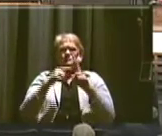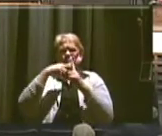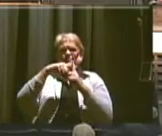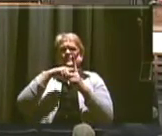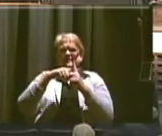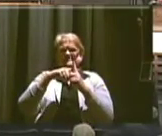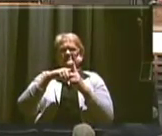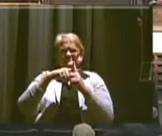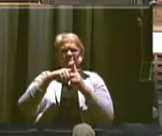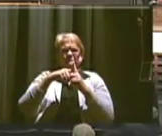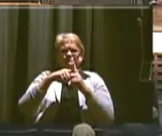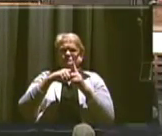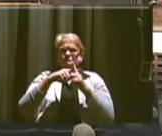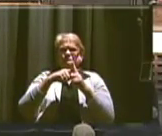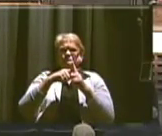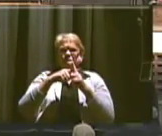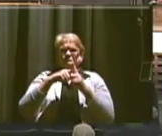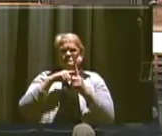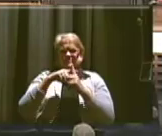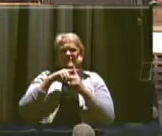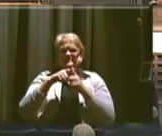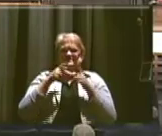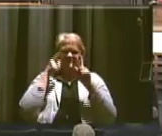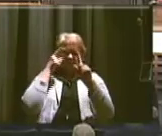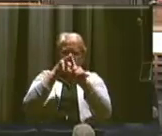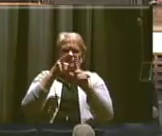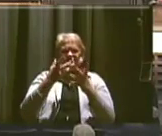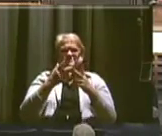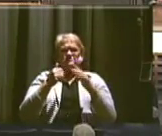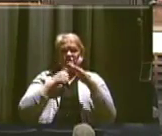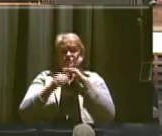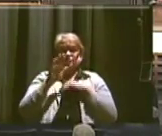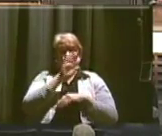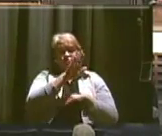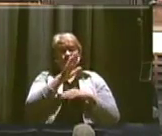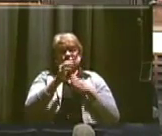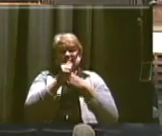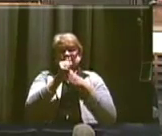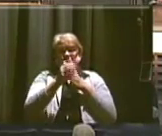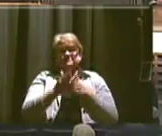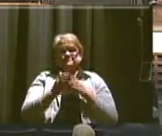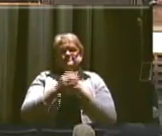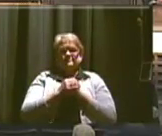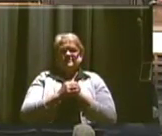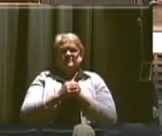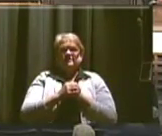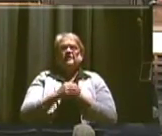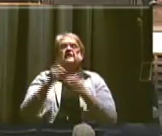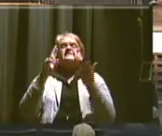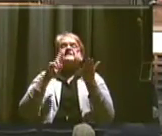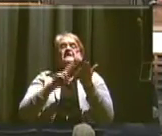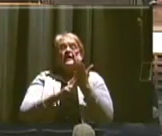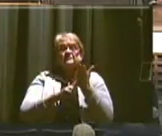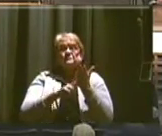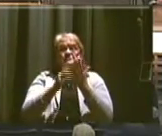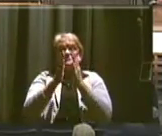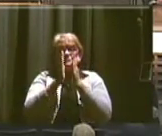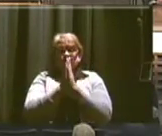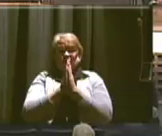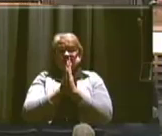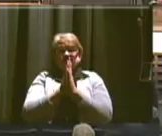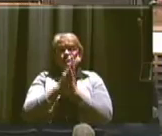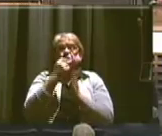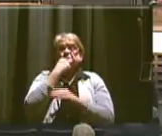her leadership. The contract that she has requested, or that she has told